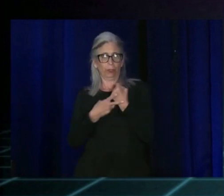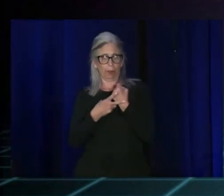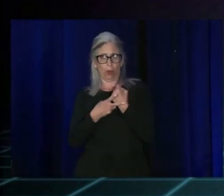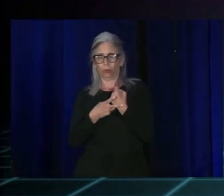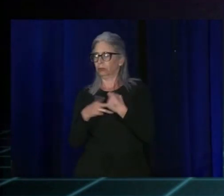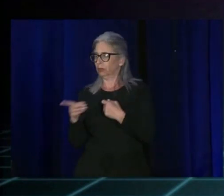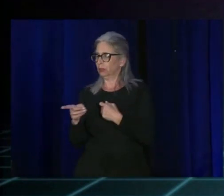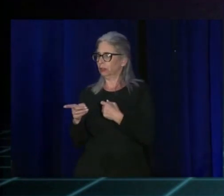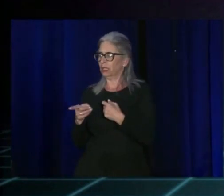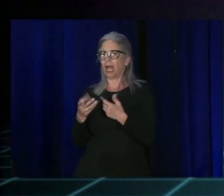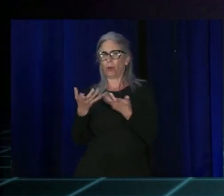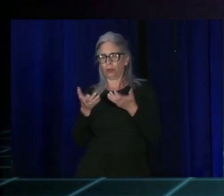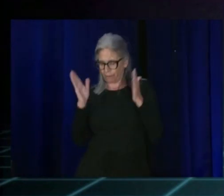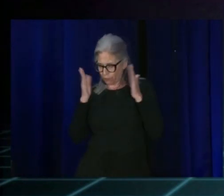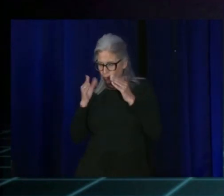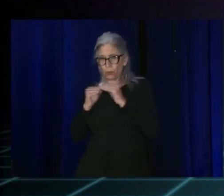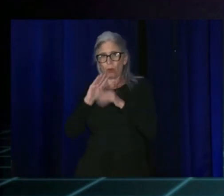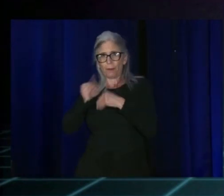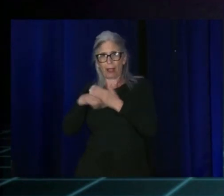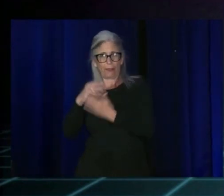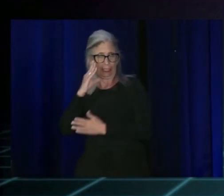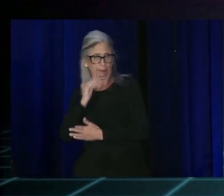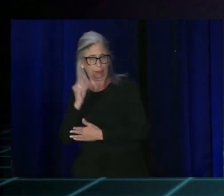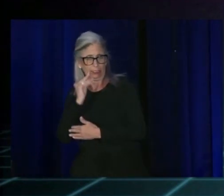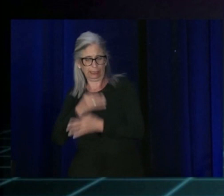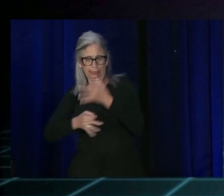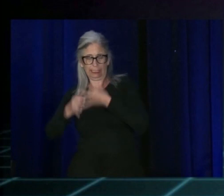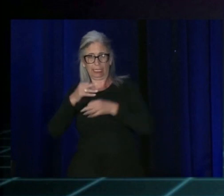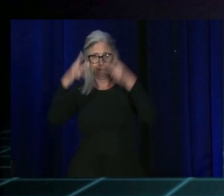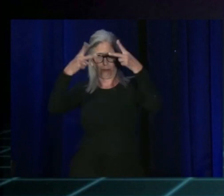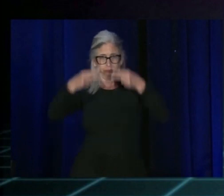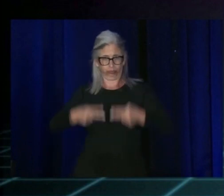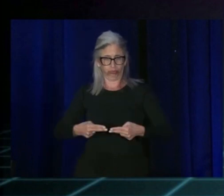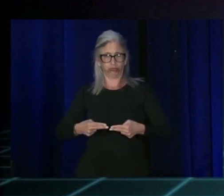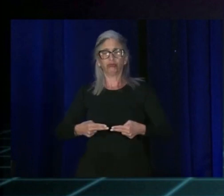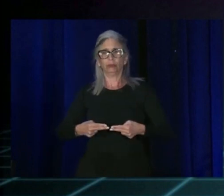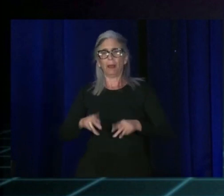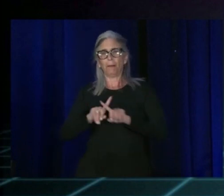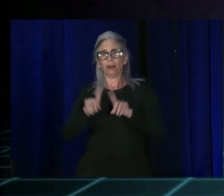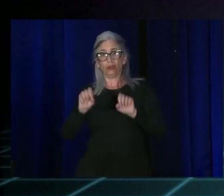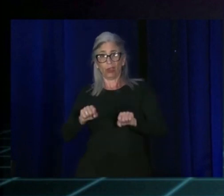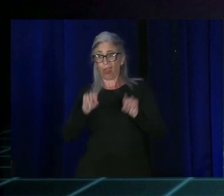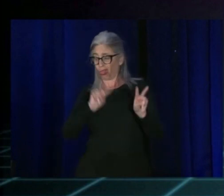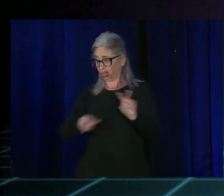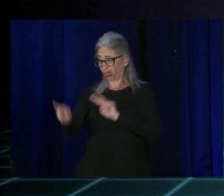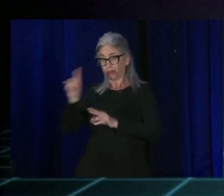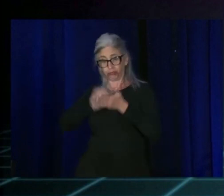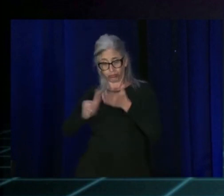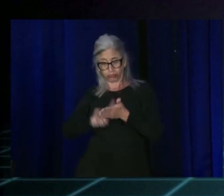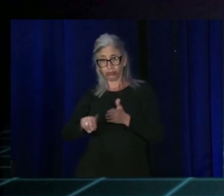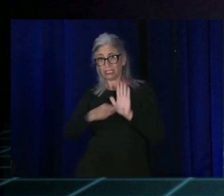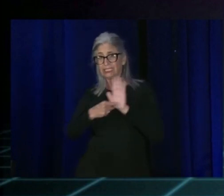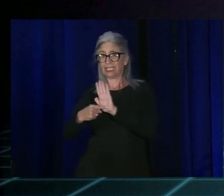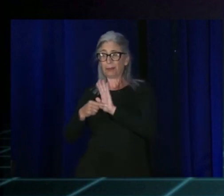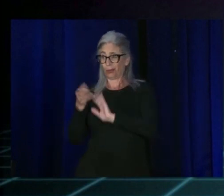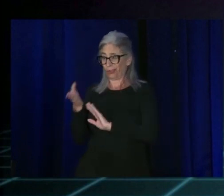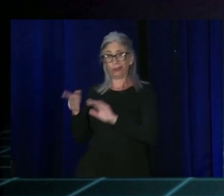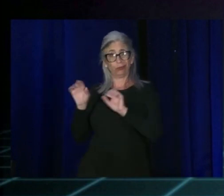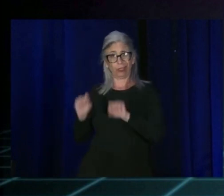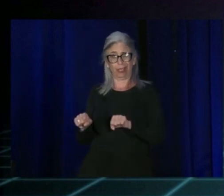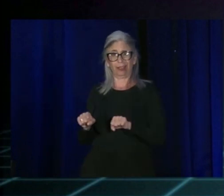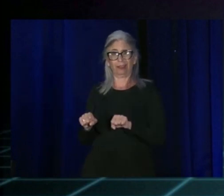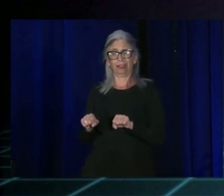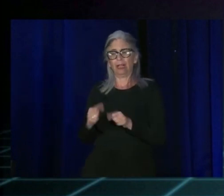wanted to focus more on the experiences than the actual line-by-line code, but you can totally look at the examples there. I tried to leave